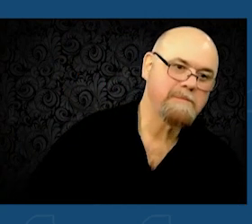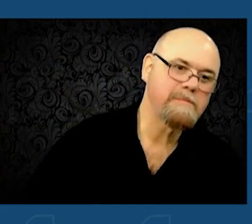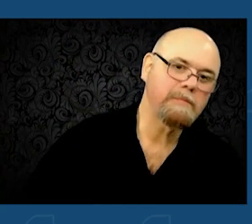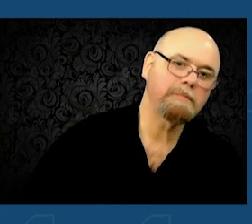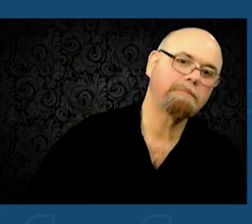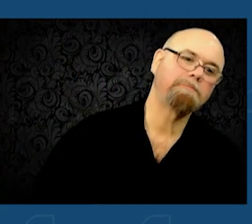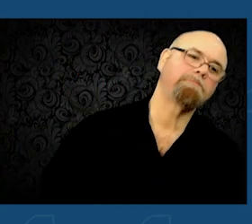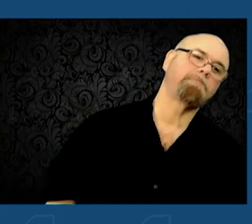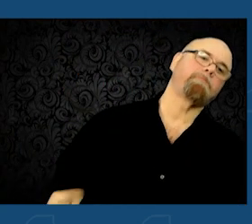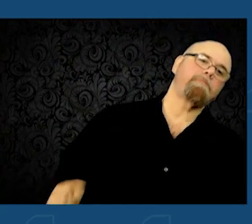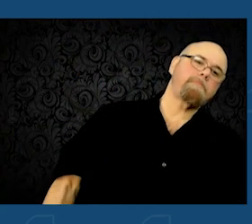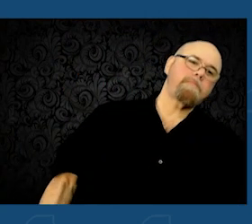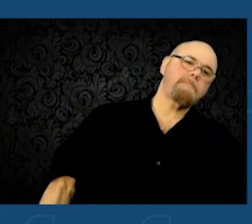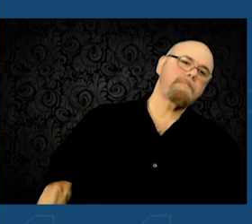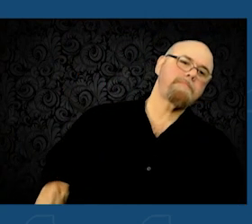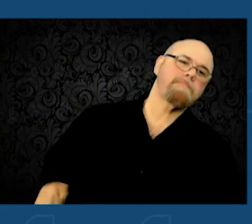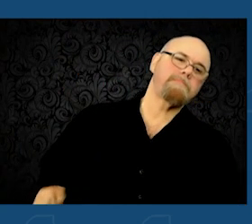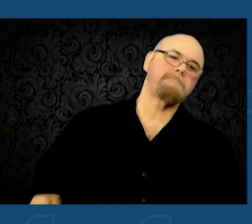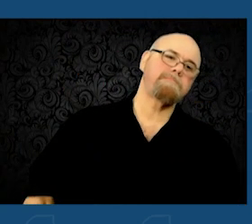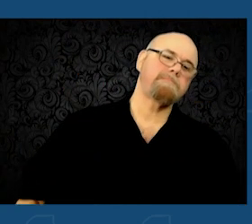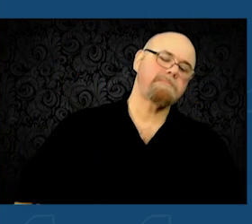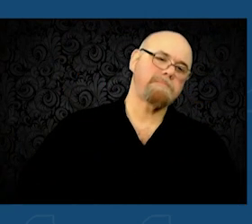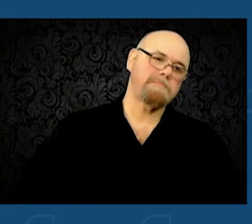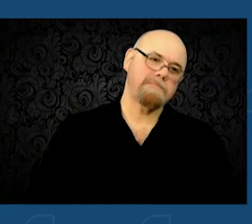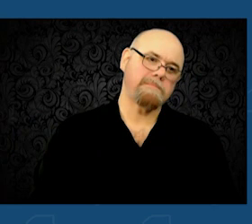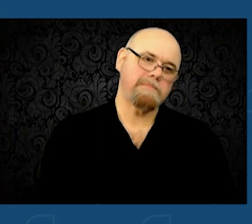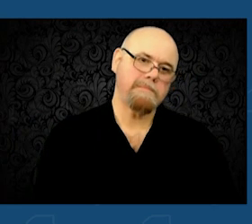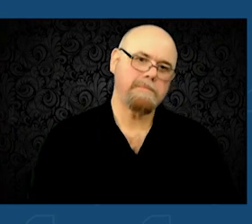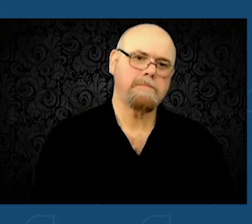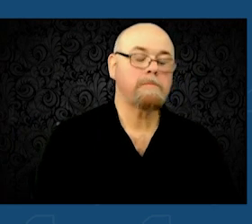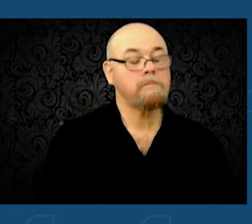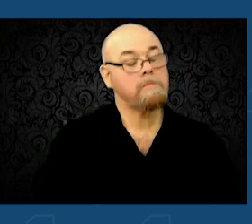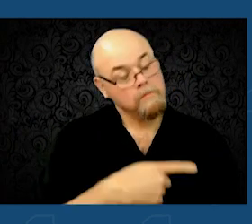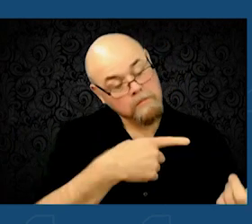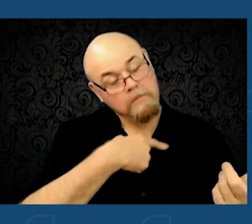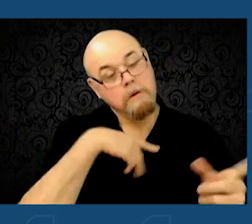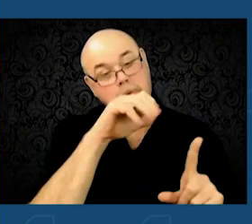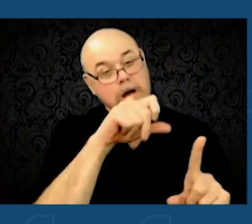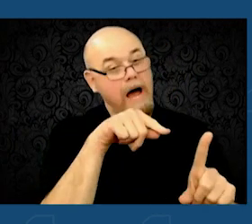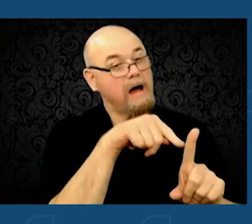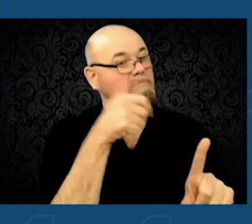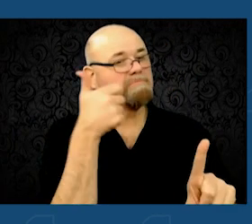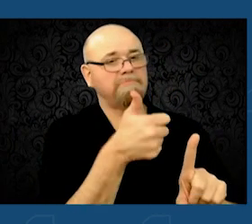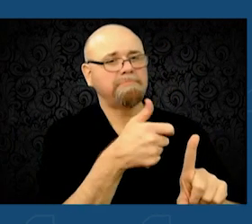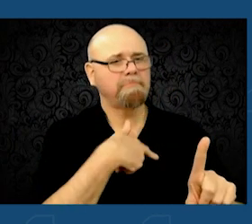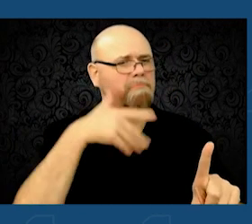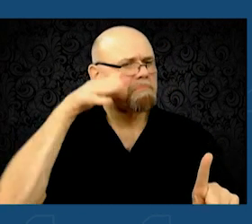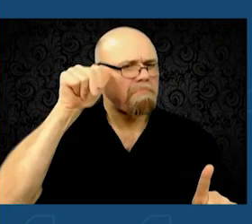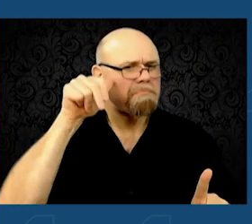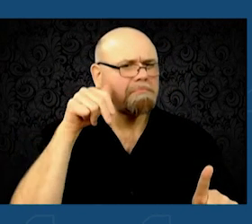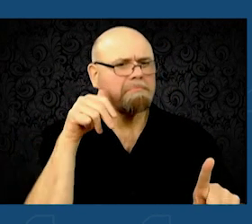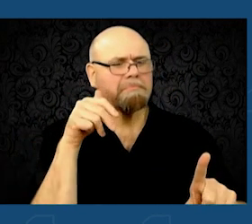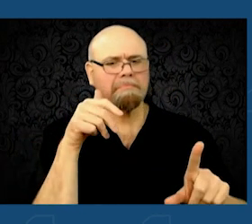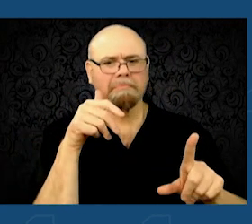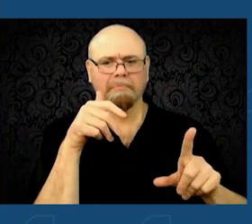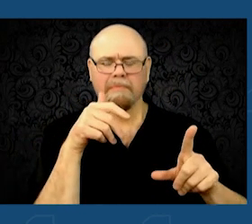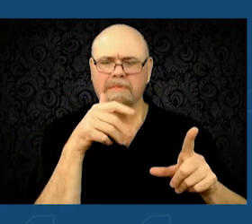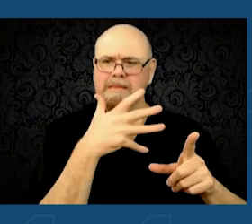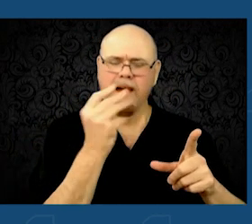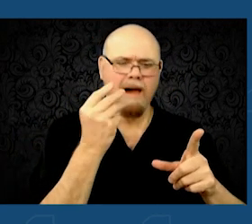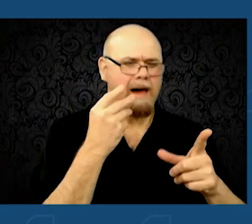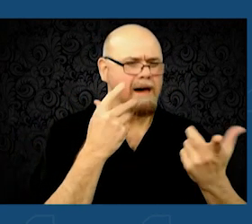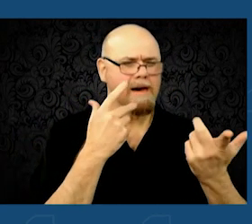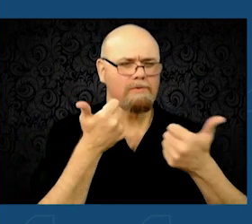But it is his persistence in trying to achieve his vision that made all